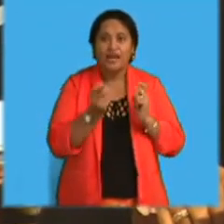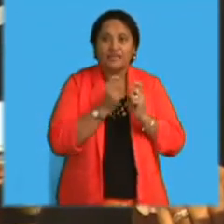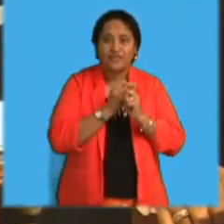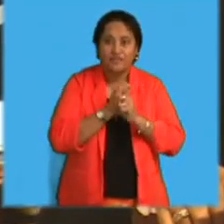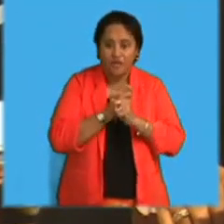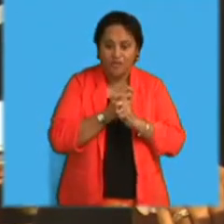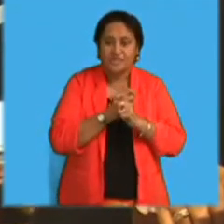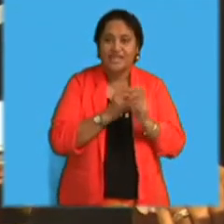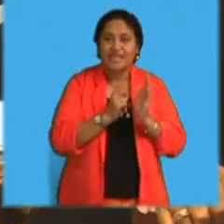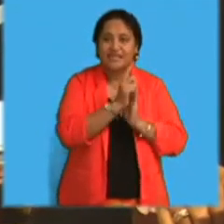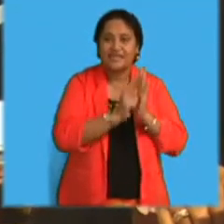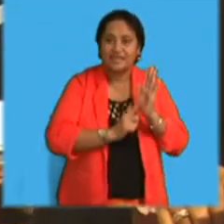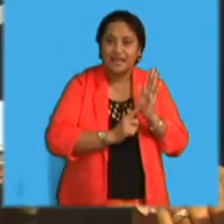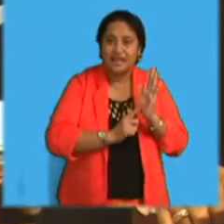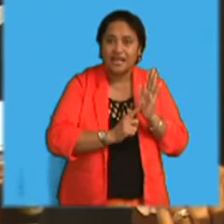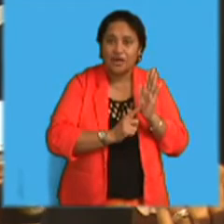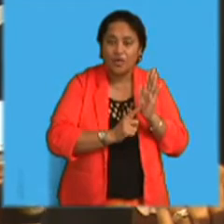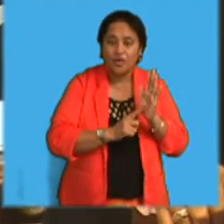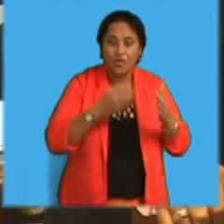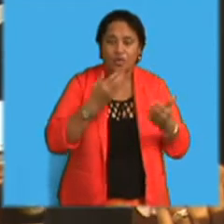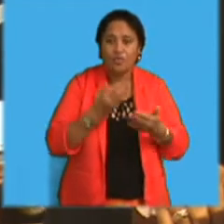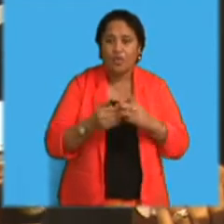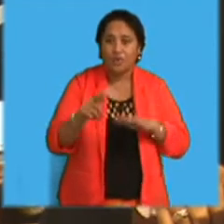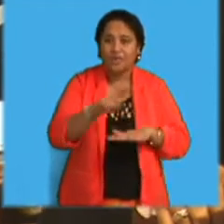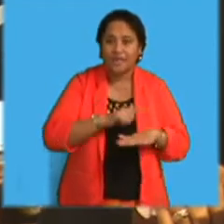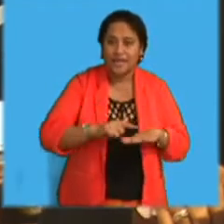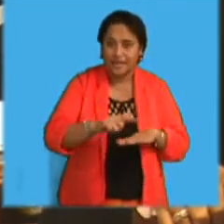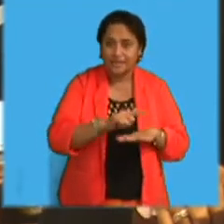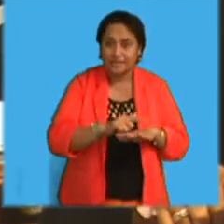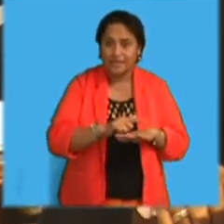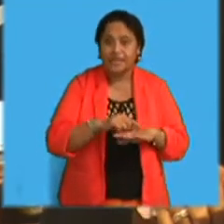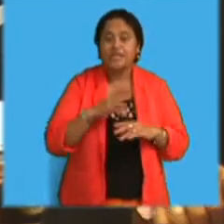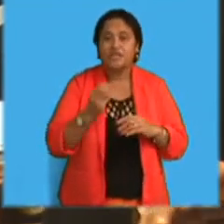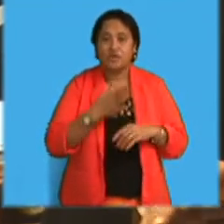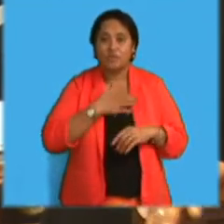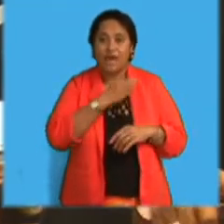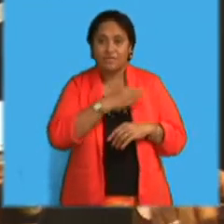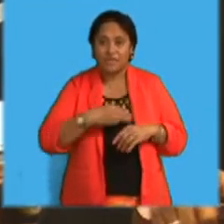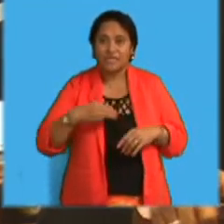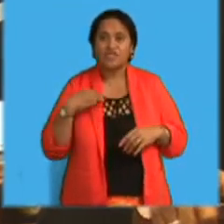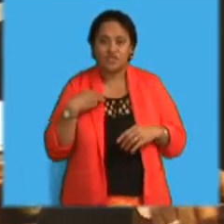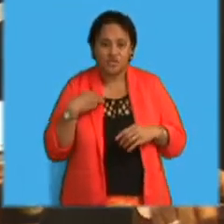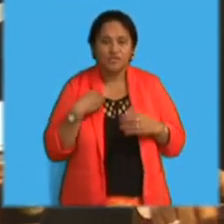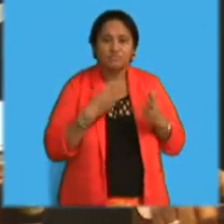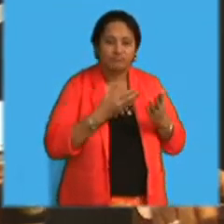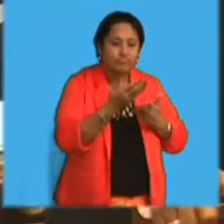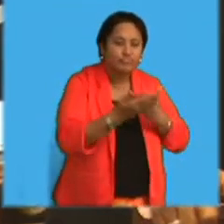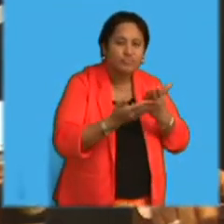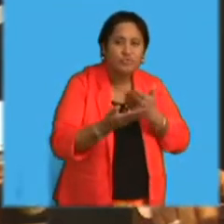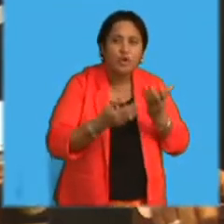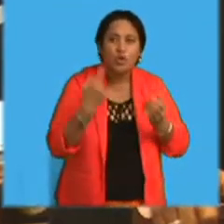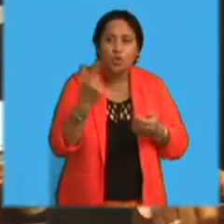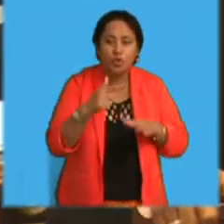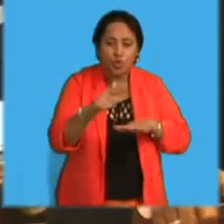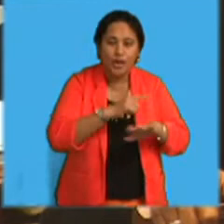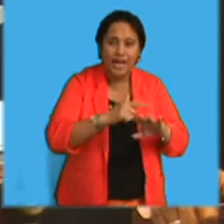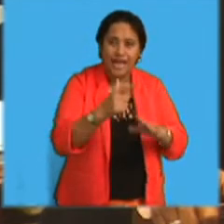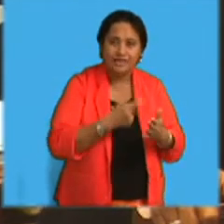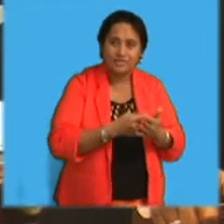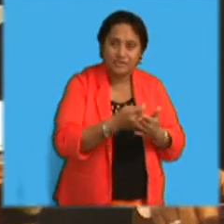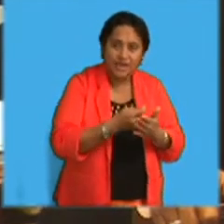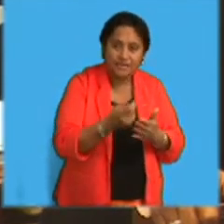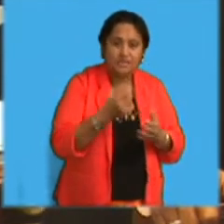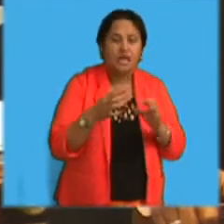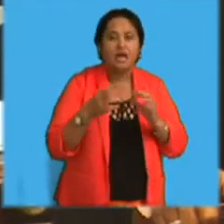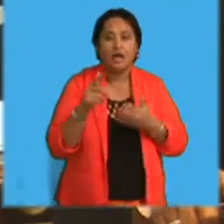subdivision of land. The Ministry has taken a direct approach to engage closely with our lessees and the general public. For this financial year,